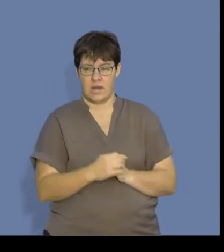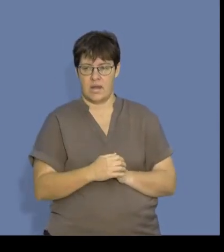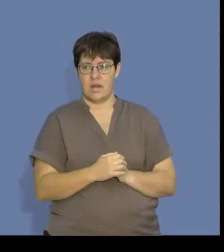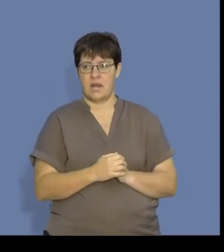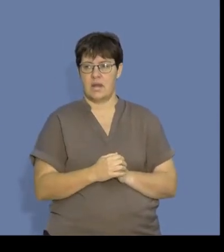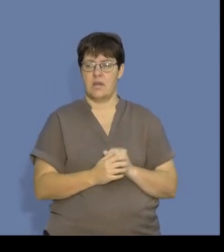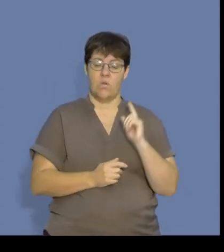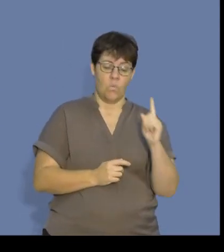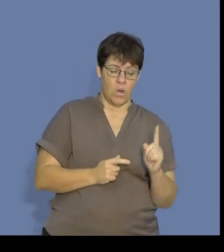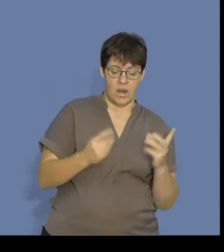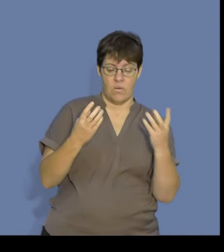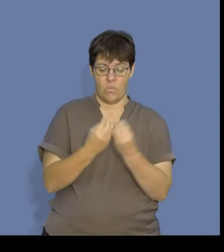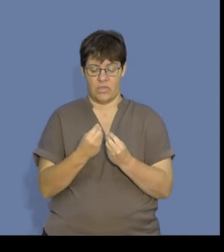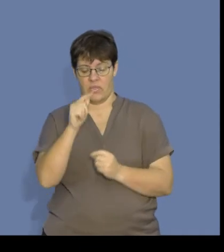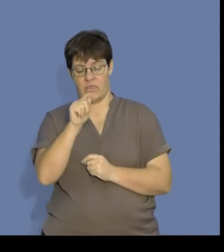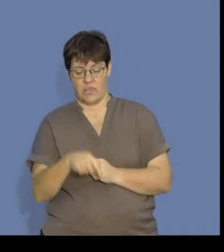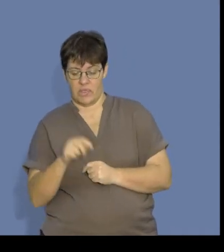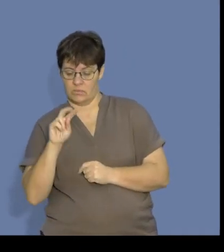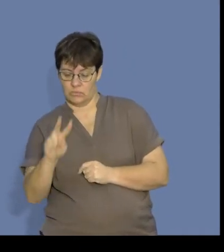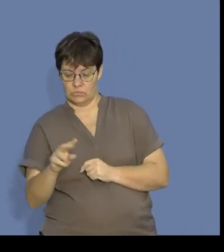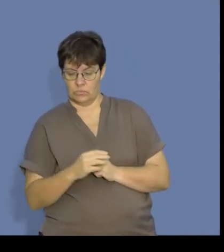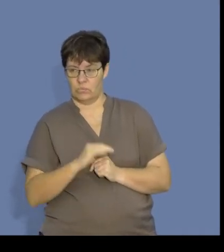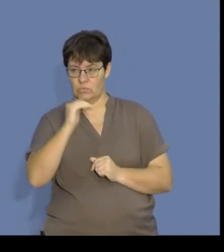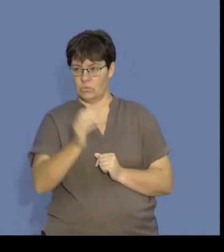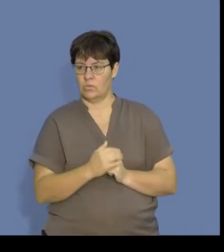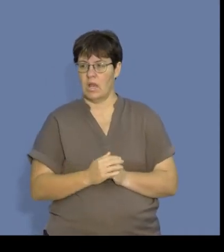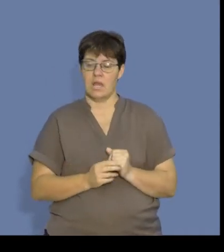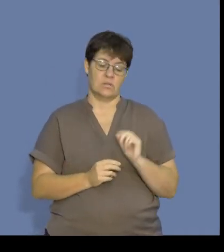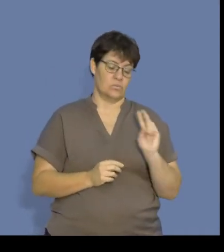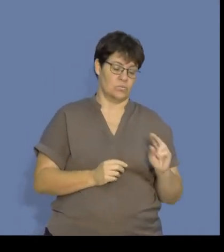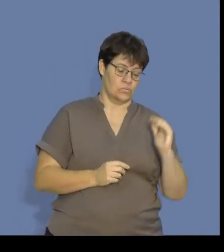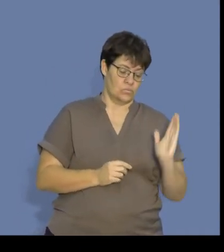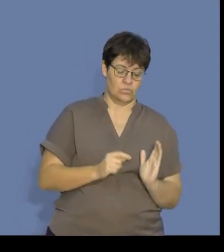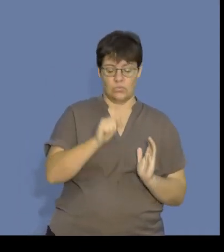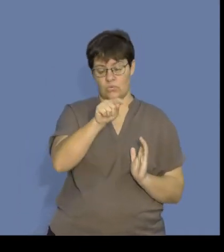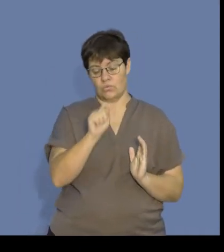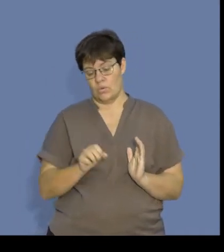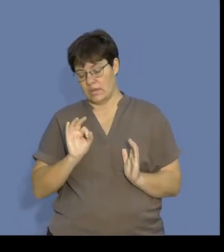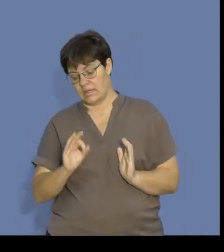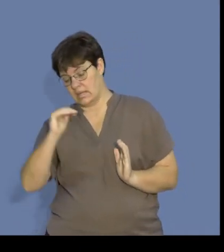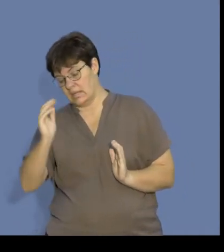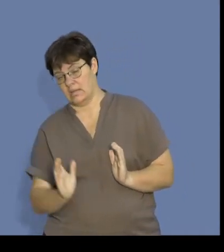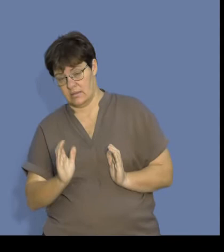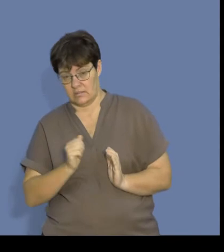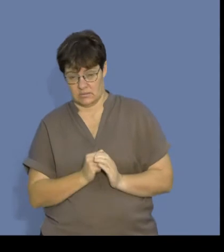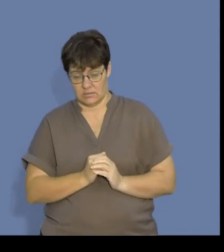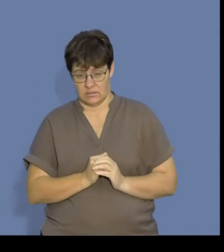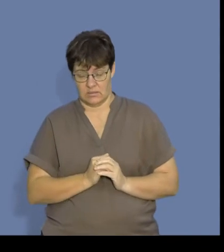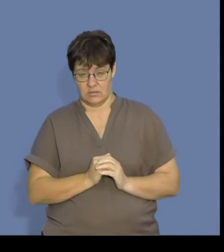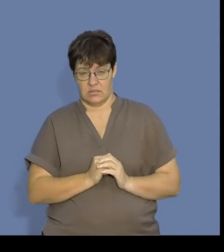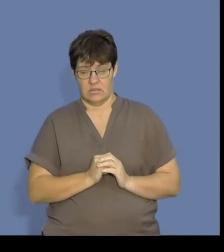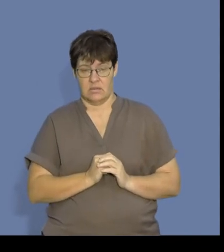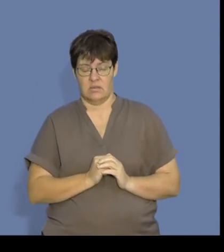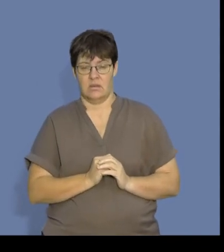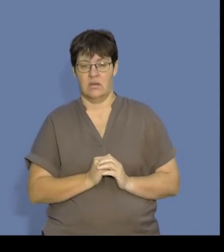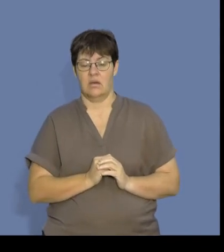1, 1 goes with 2, and then 2 goes with 3, right?